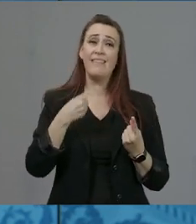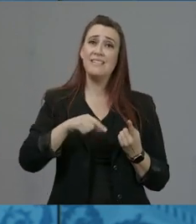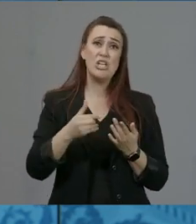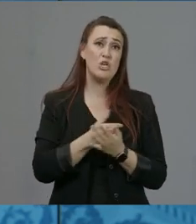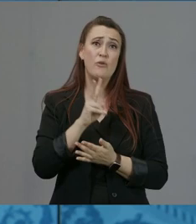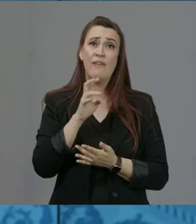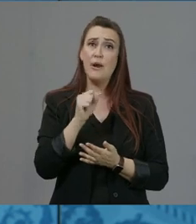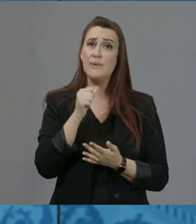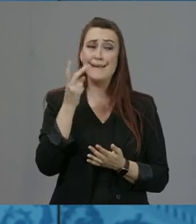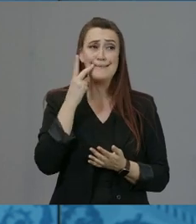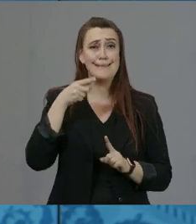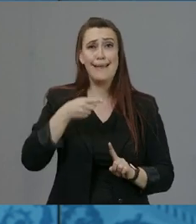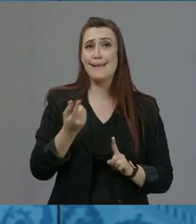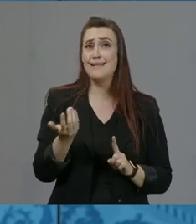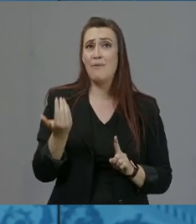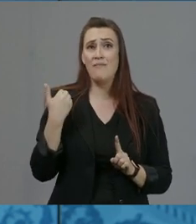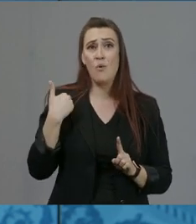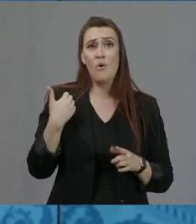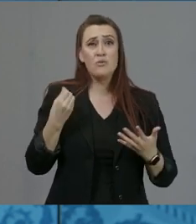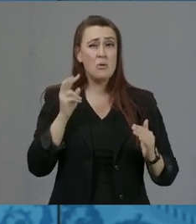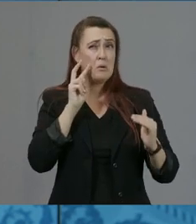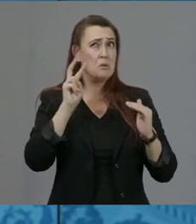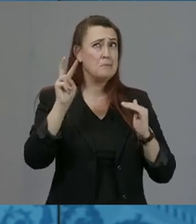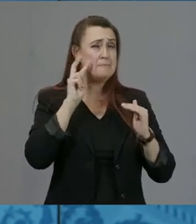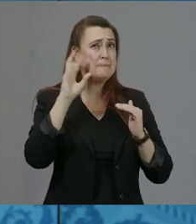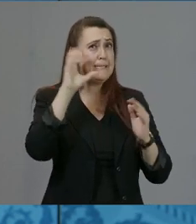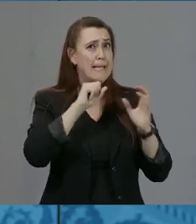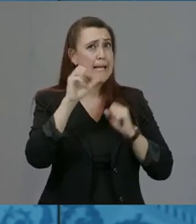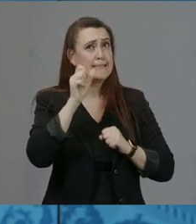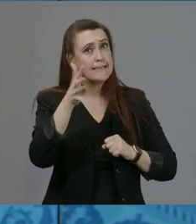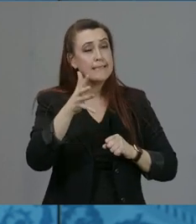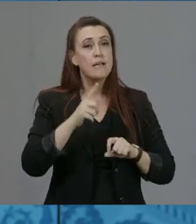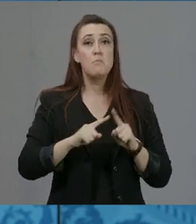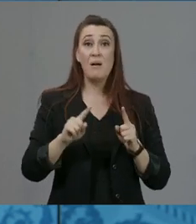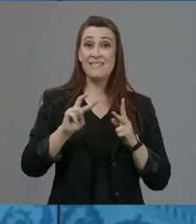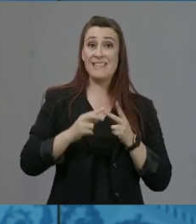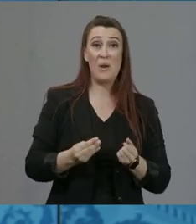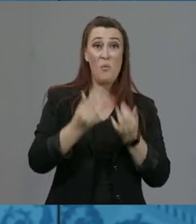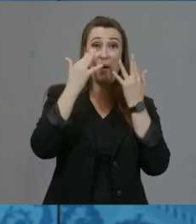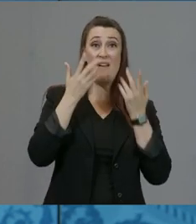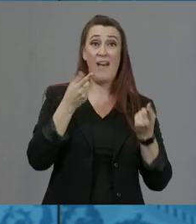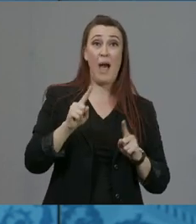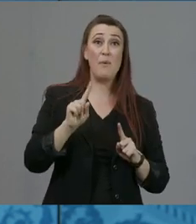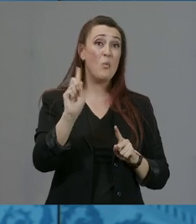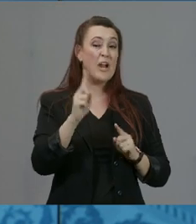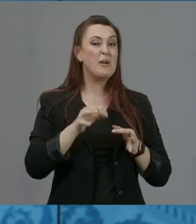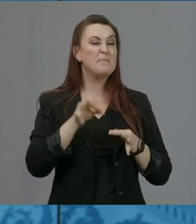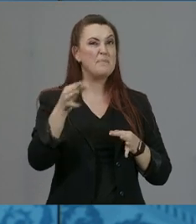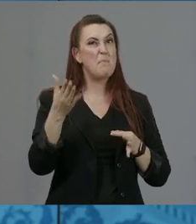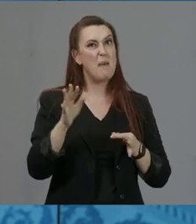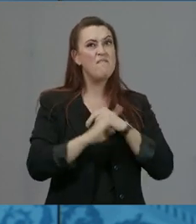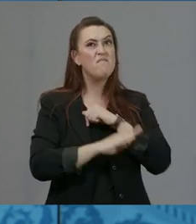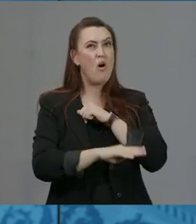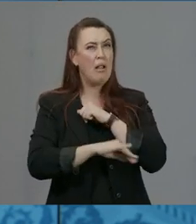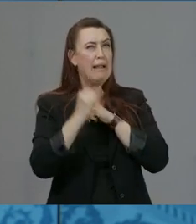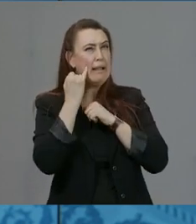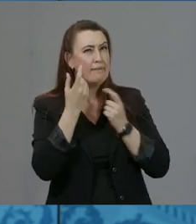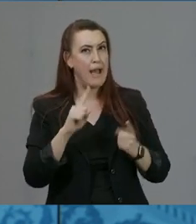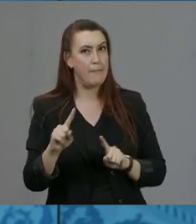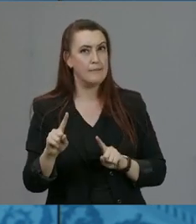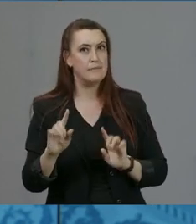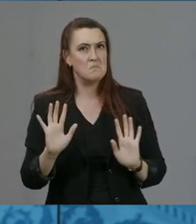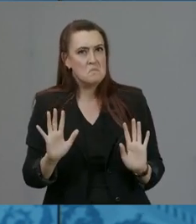coronavirus, is likely to be in the fall. So, like I said, the idea of being prepared,